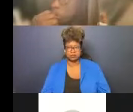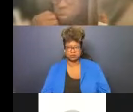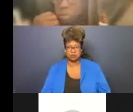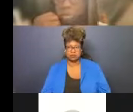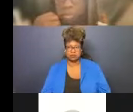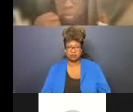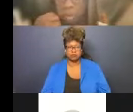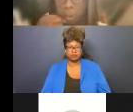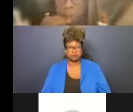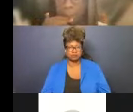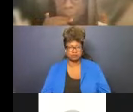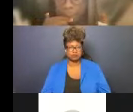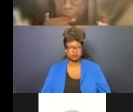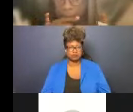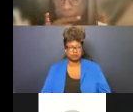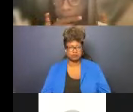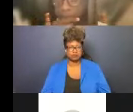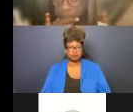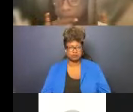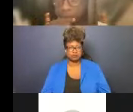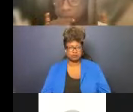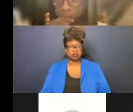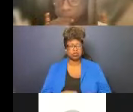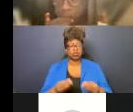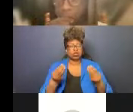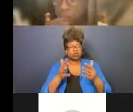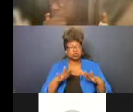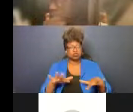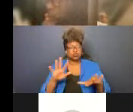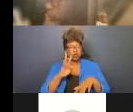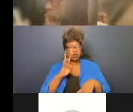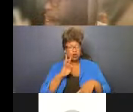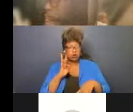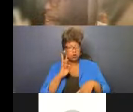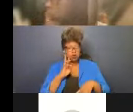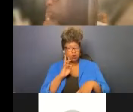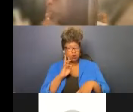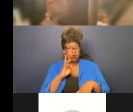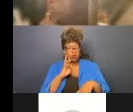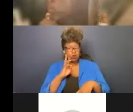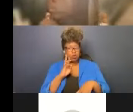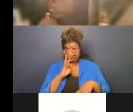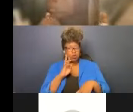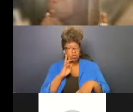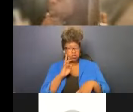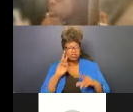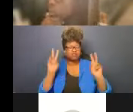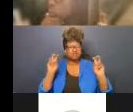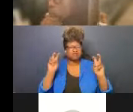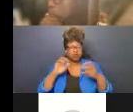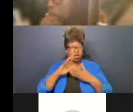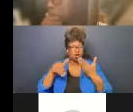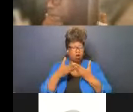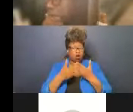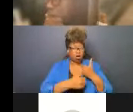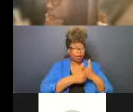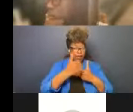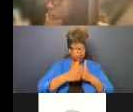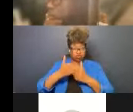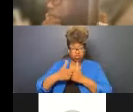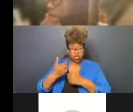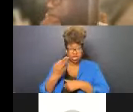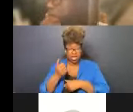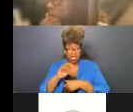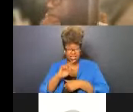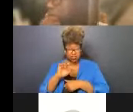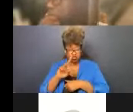Carly, is groundwater being incorporated into like this all hazards approach that we're moving into for the risk assessment? Carly is